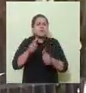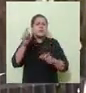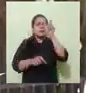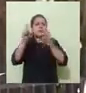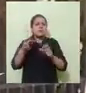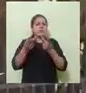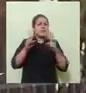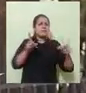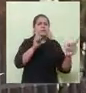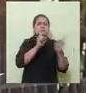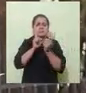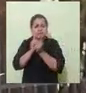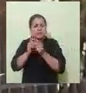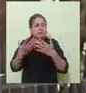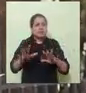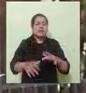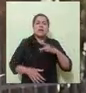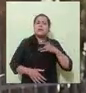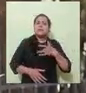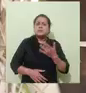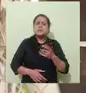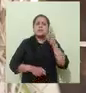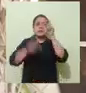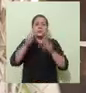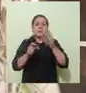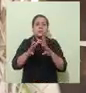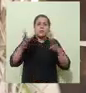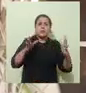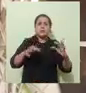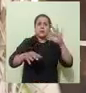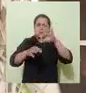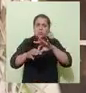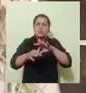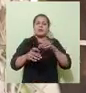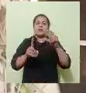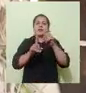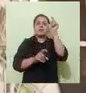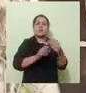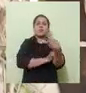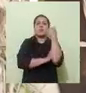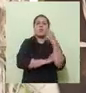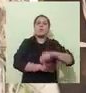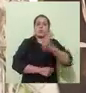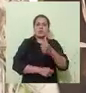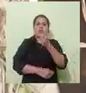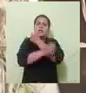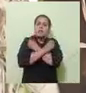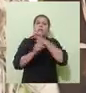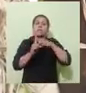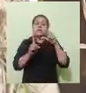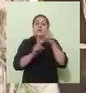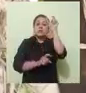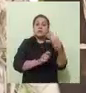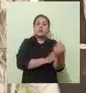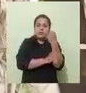It was a great day connecting with different types of voters, and I feel when there's a huge turnout of voters, it's a victory of democracy.